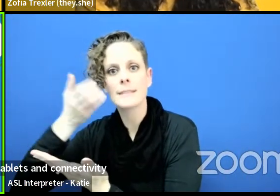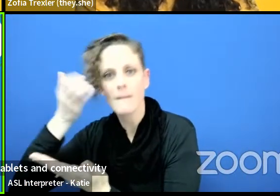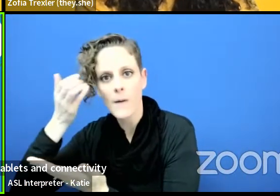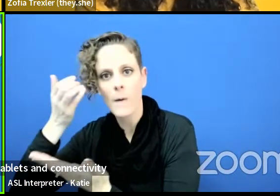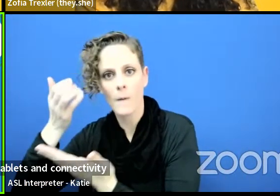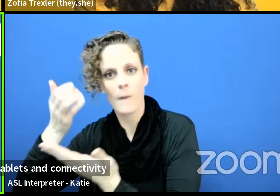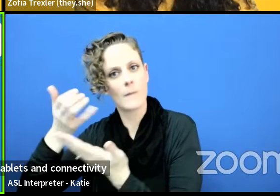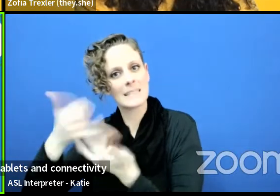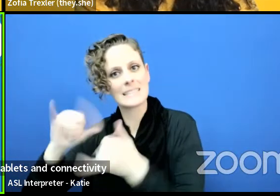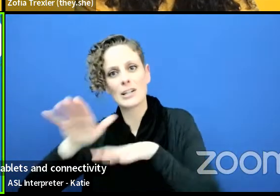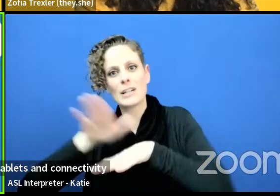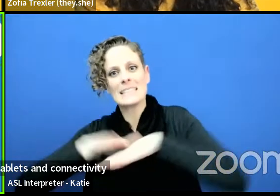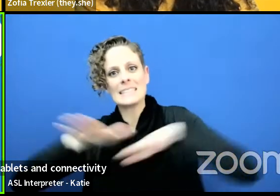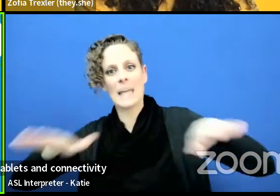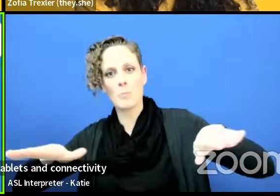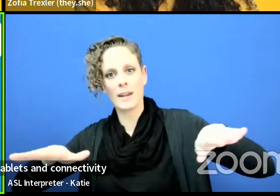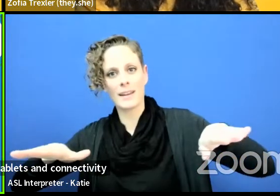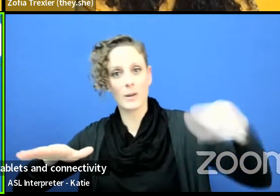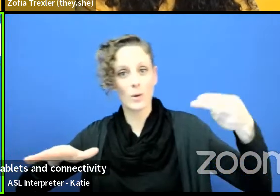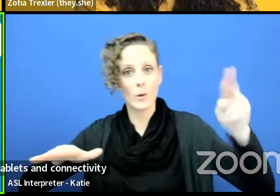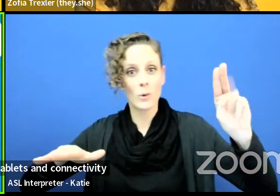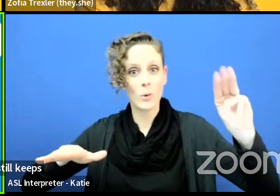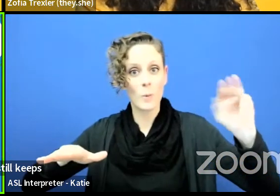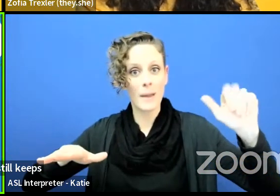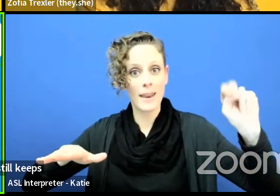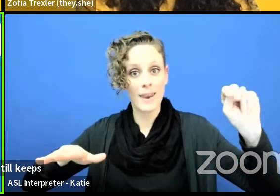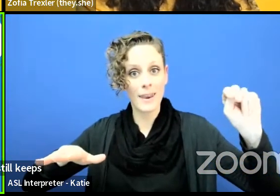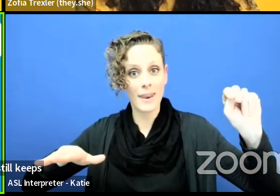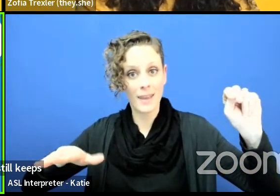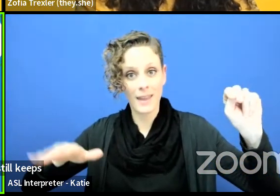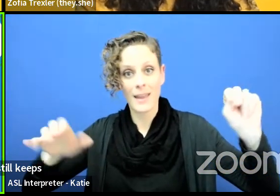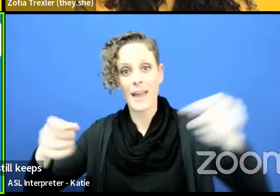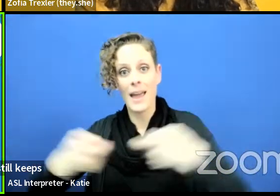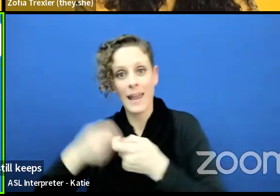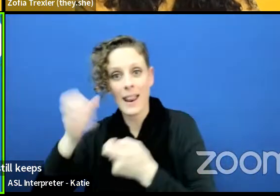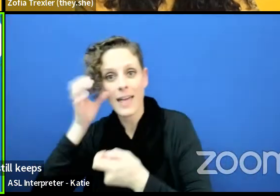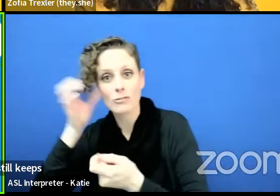separate from that human interaction. And I'm going to stop there.